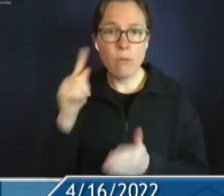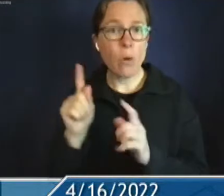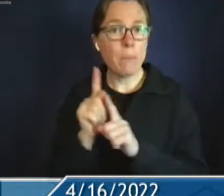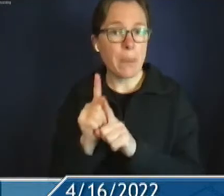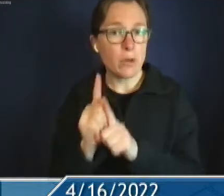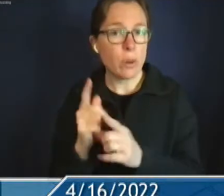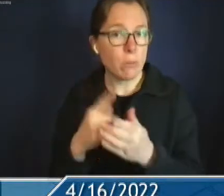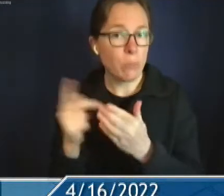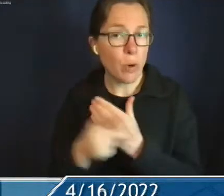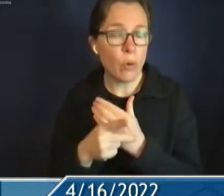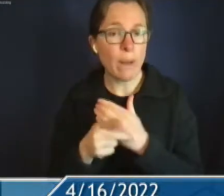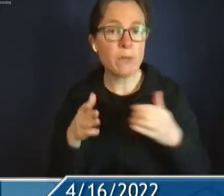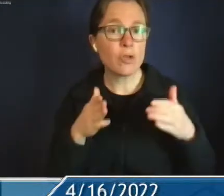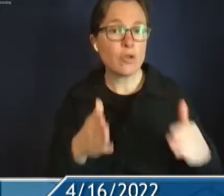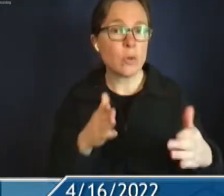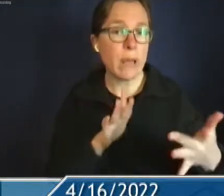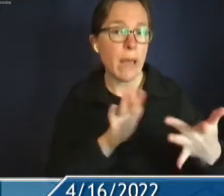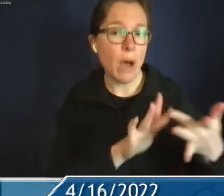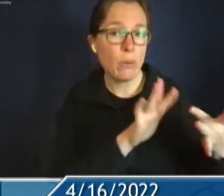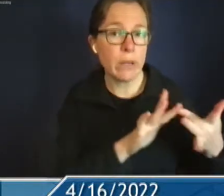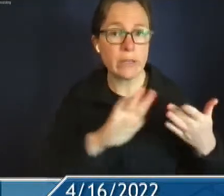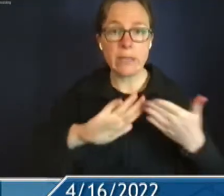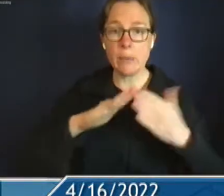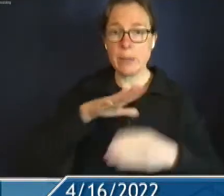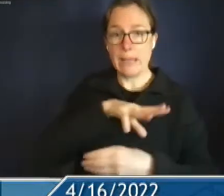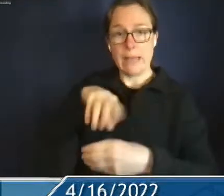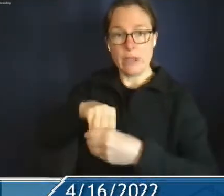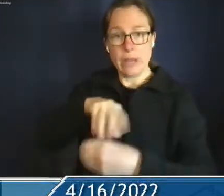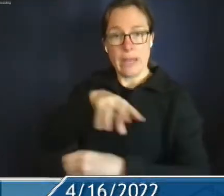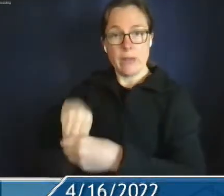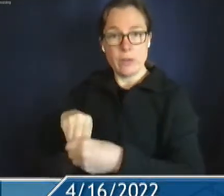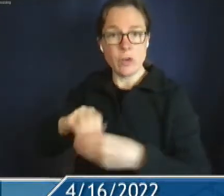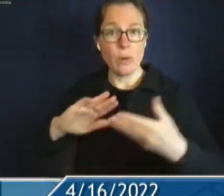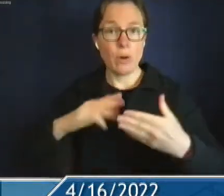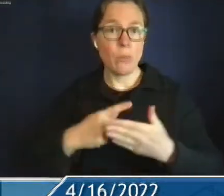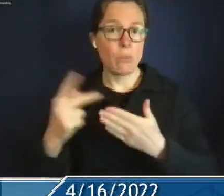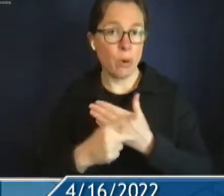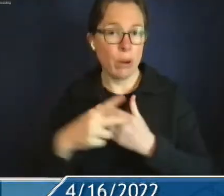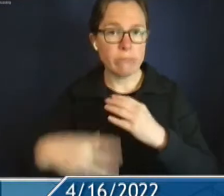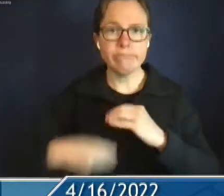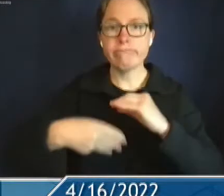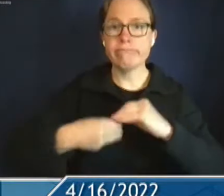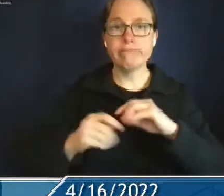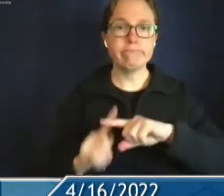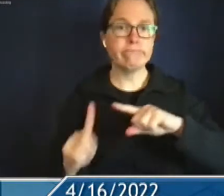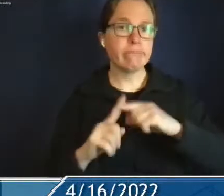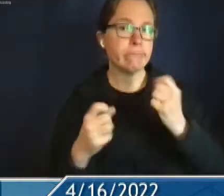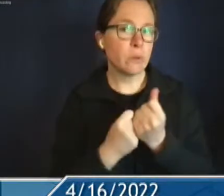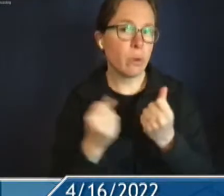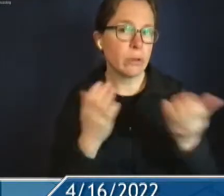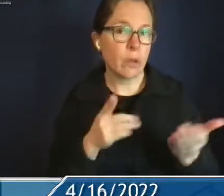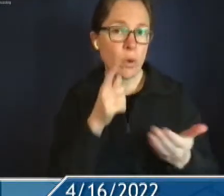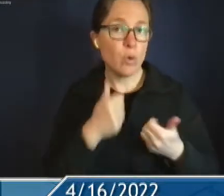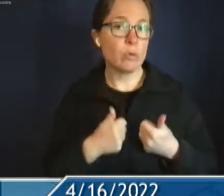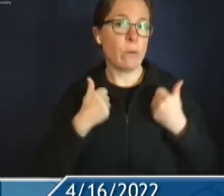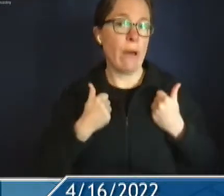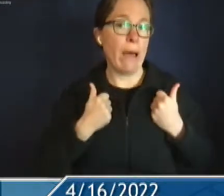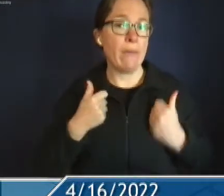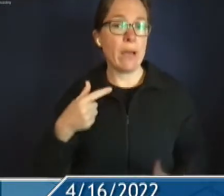street outreach, and community intervention programs, and additional services and supports for survivors of gun